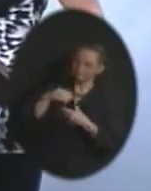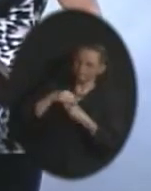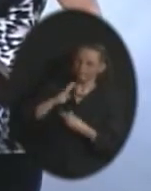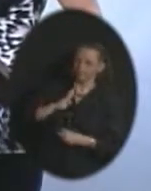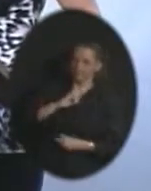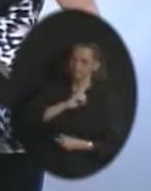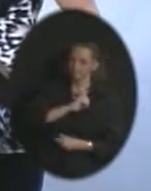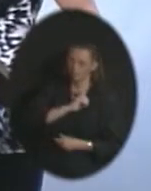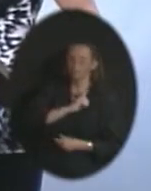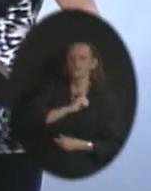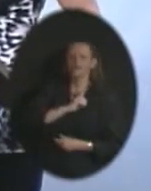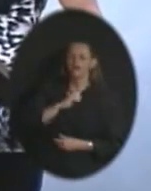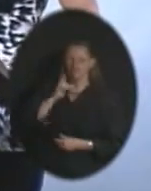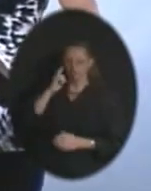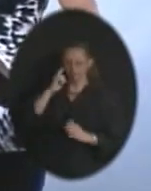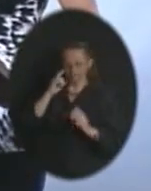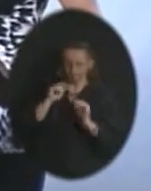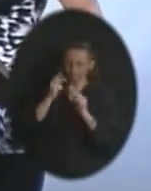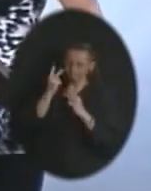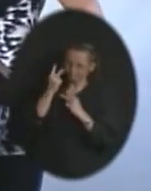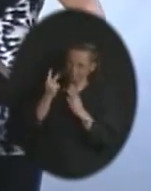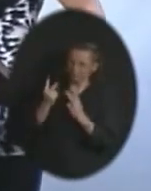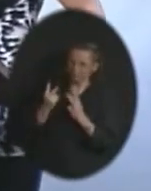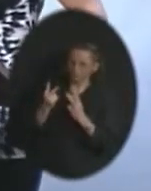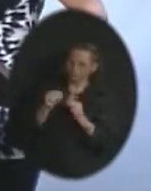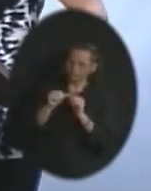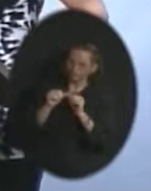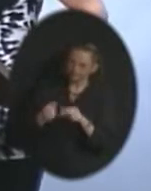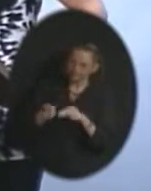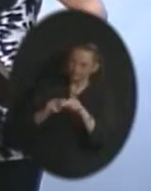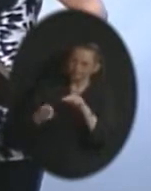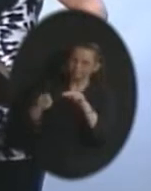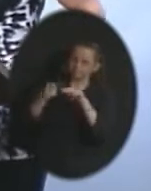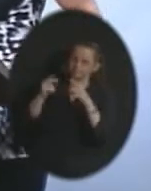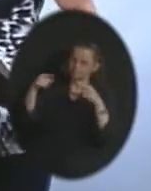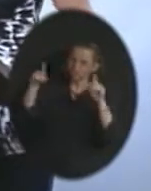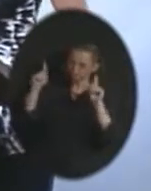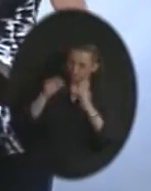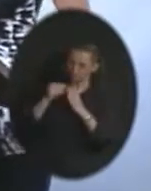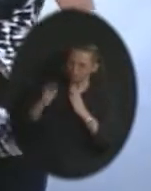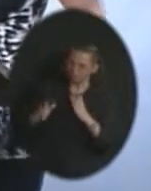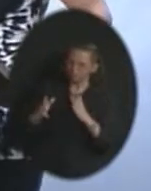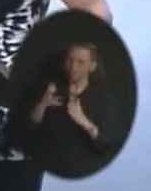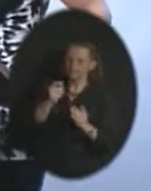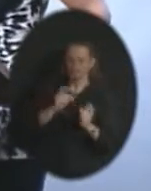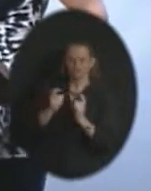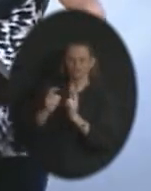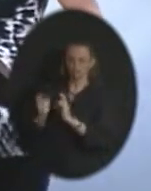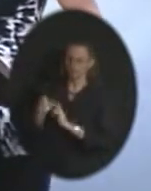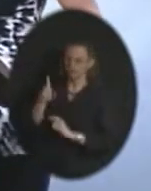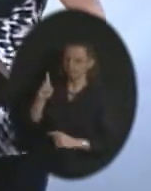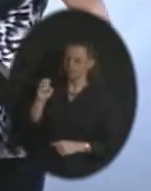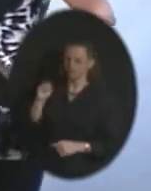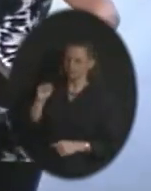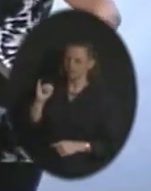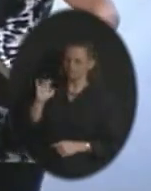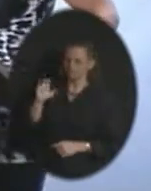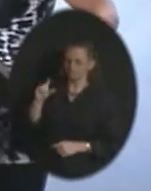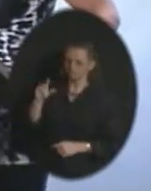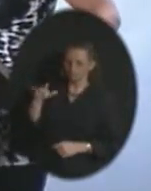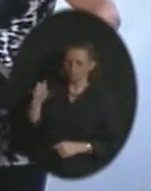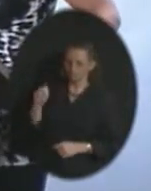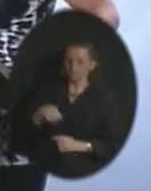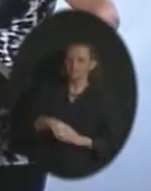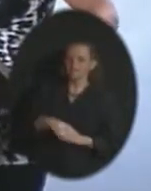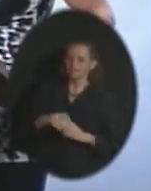increases in student achievement, despite the challenges that come with changing demographics and mammoth budget cuts. And Rita, I hope that's